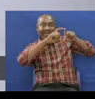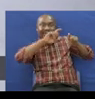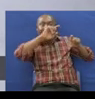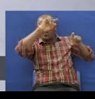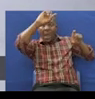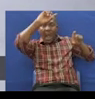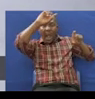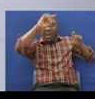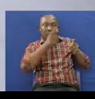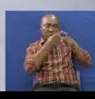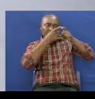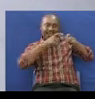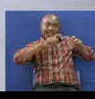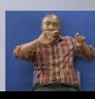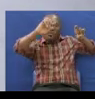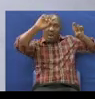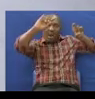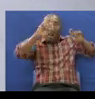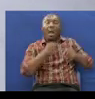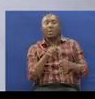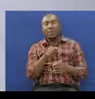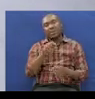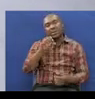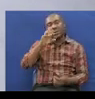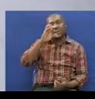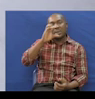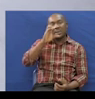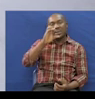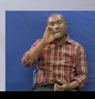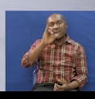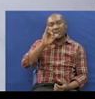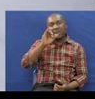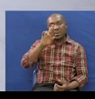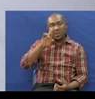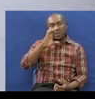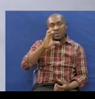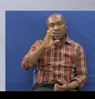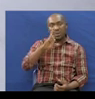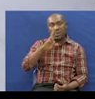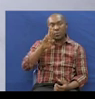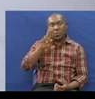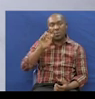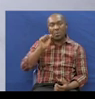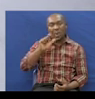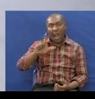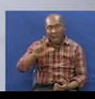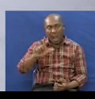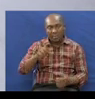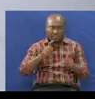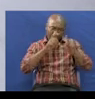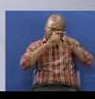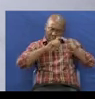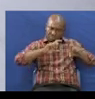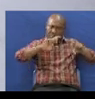be circular. So the circular shape of this shadow proves that our planet